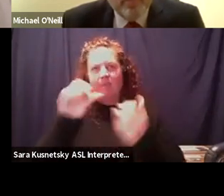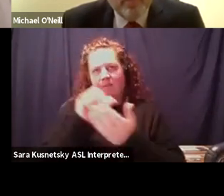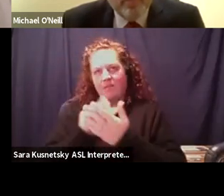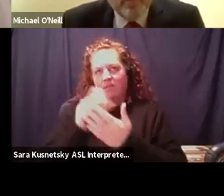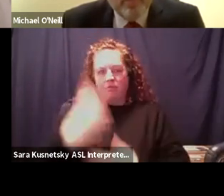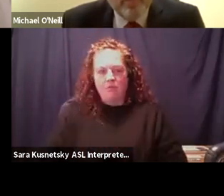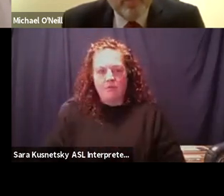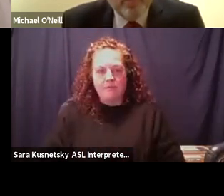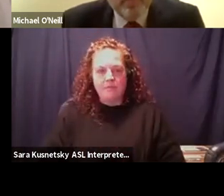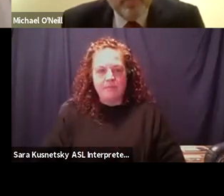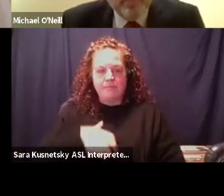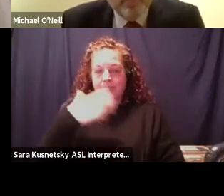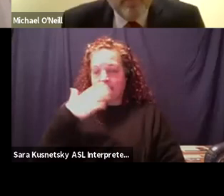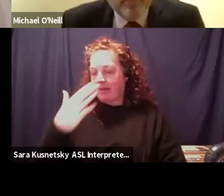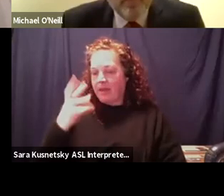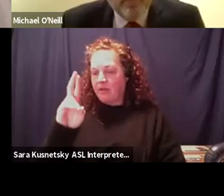Thank you, Robin.